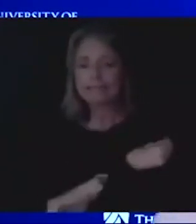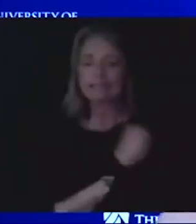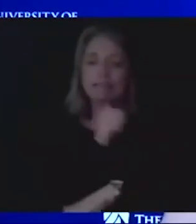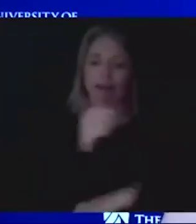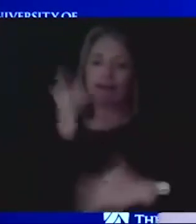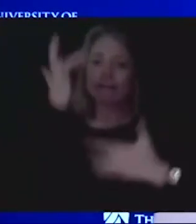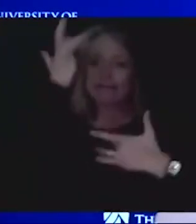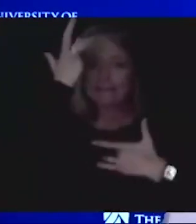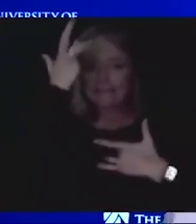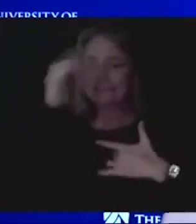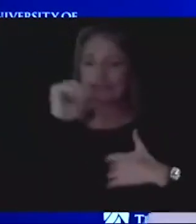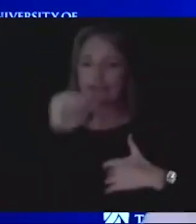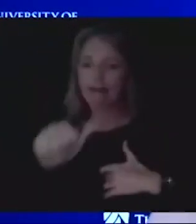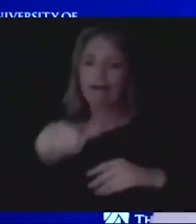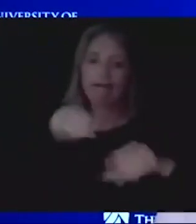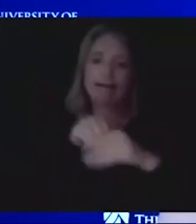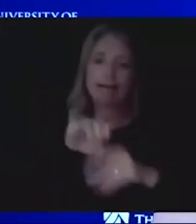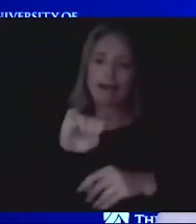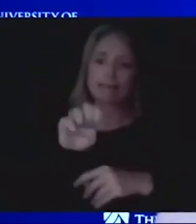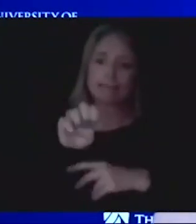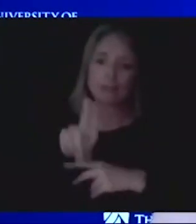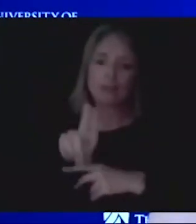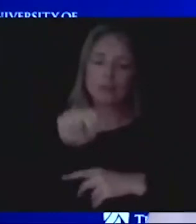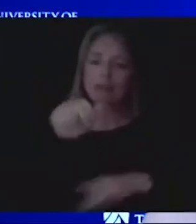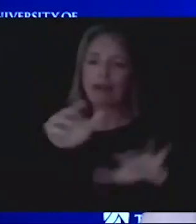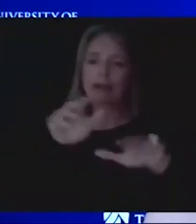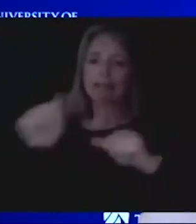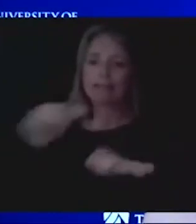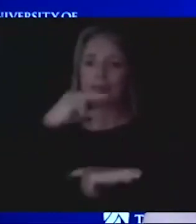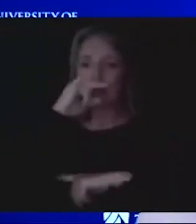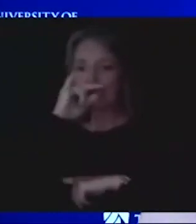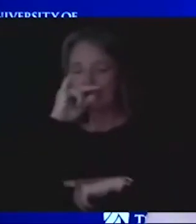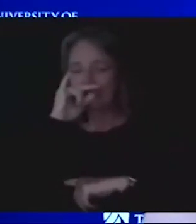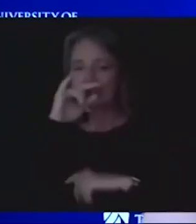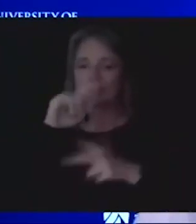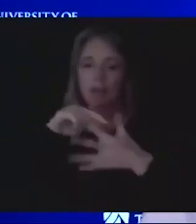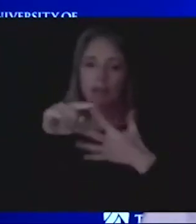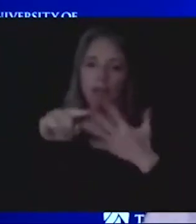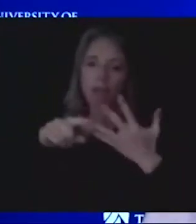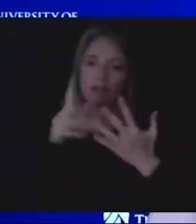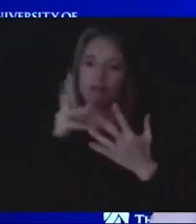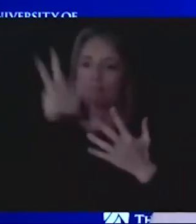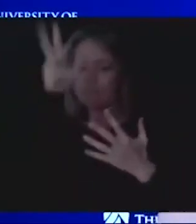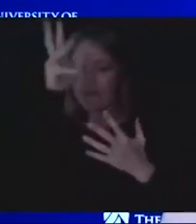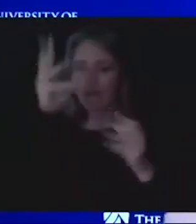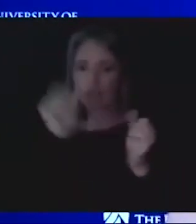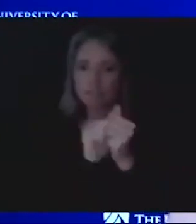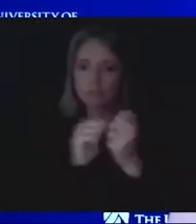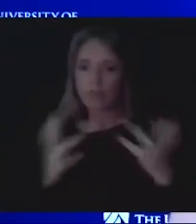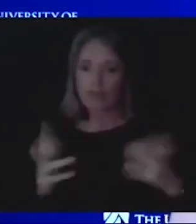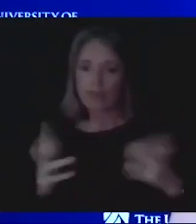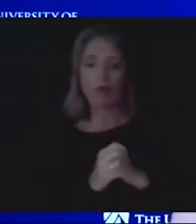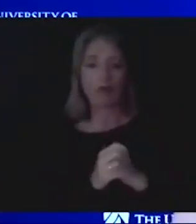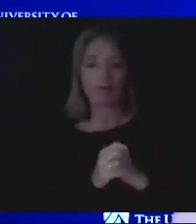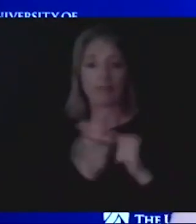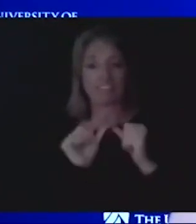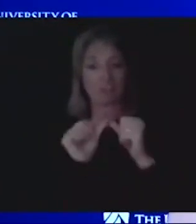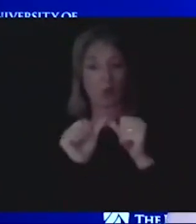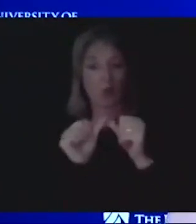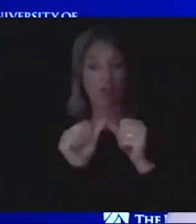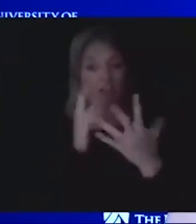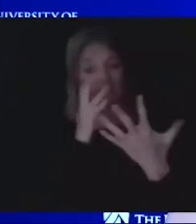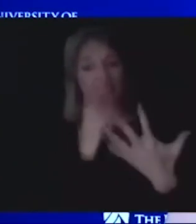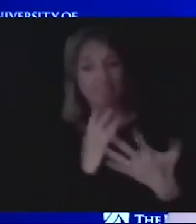the ICU, and I'm not leaving my kids parentless. So this is going on still, unfortunately, and I can't